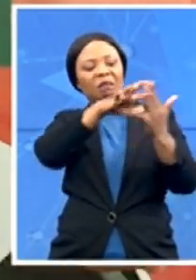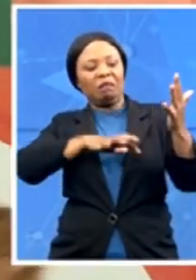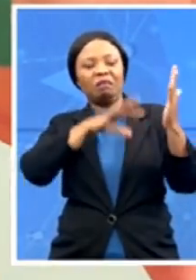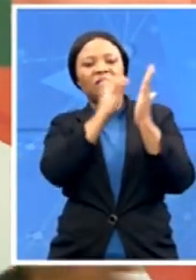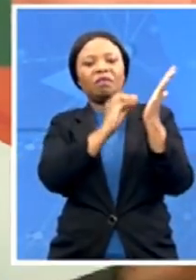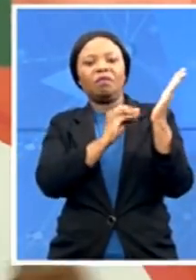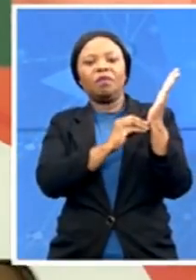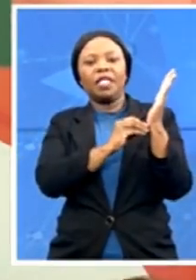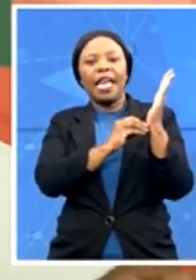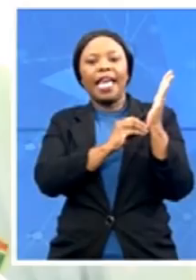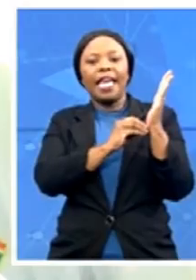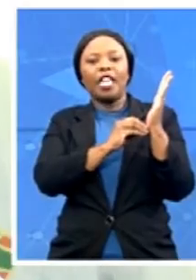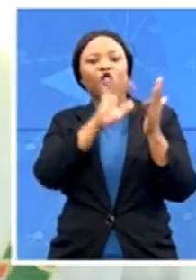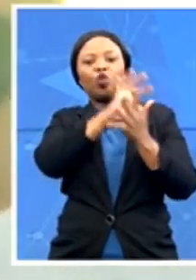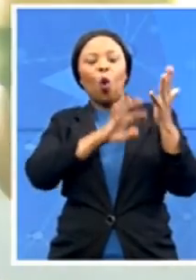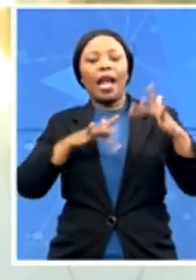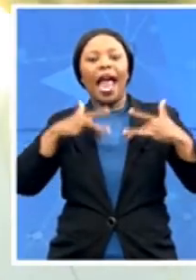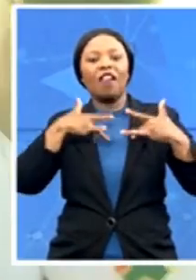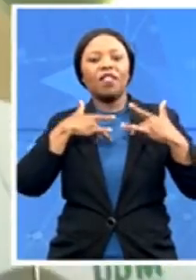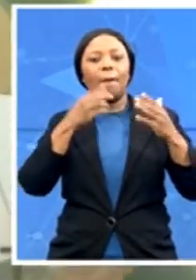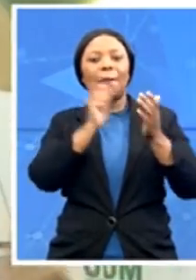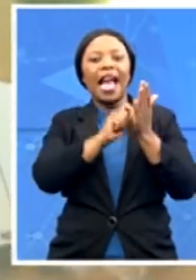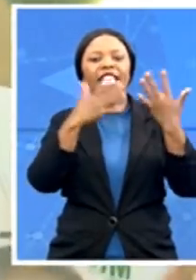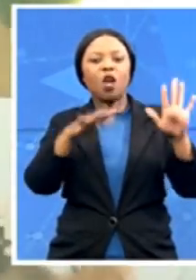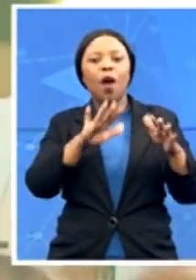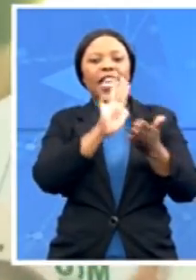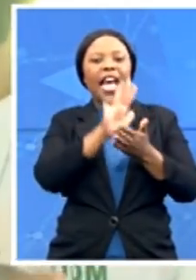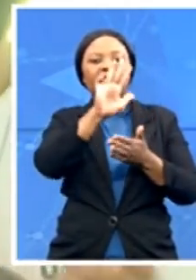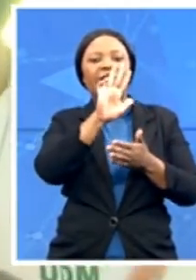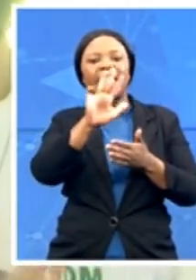ngokokwabo befana basekhwa emhlabeni.